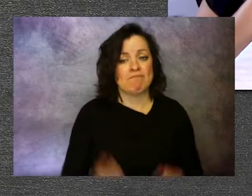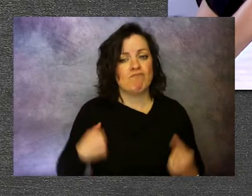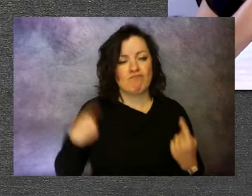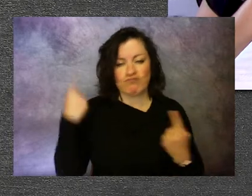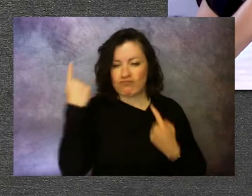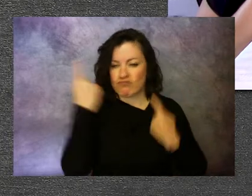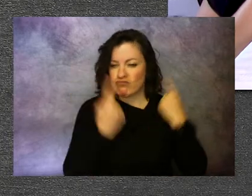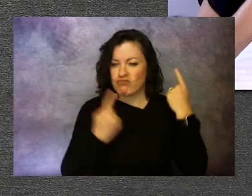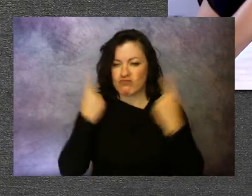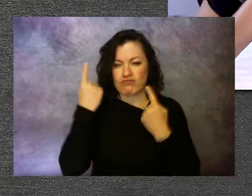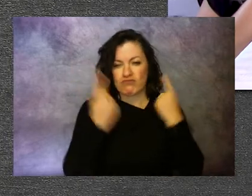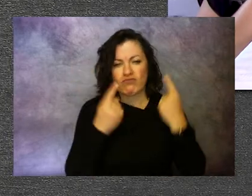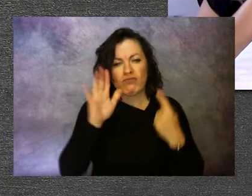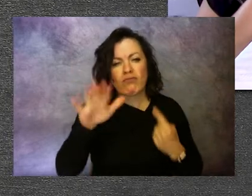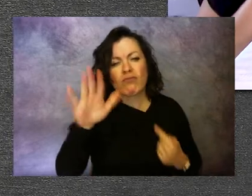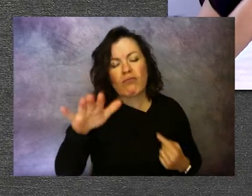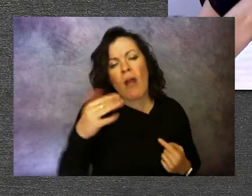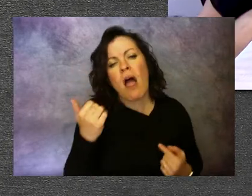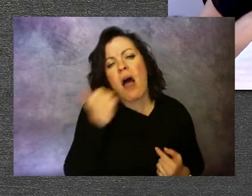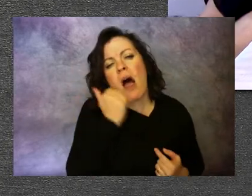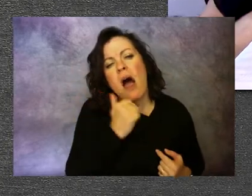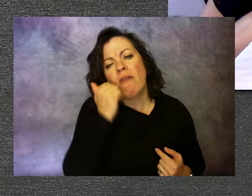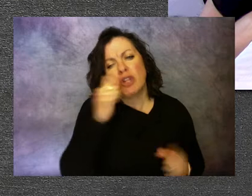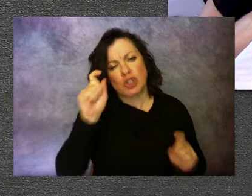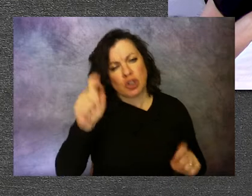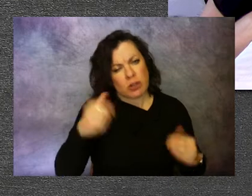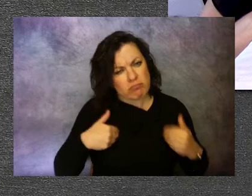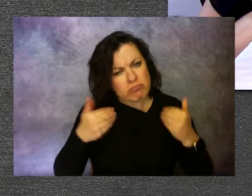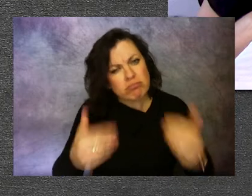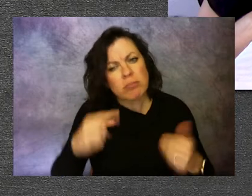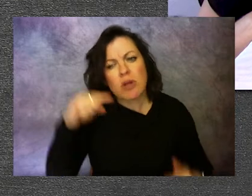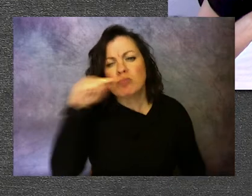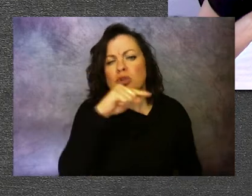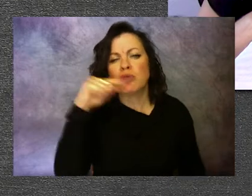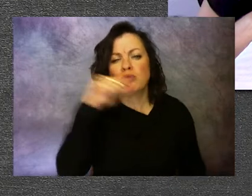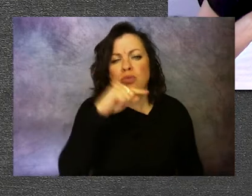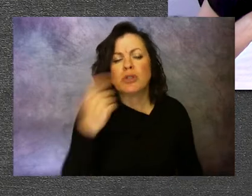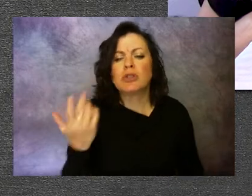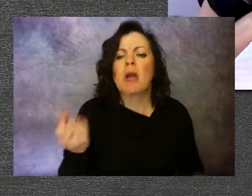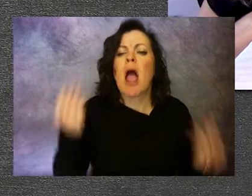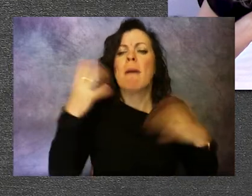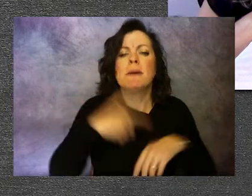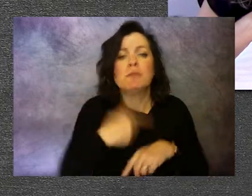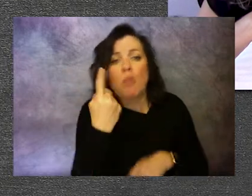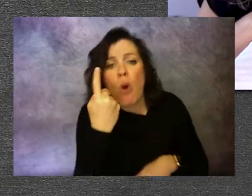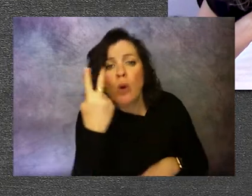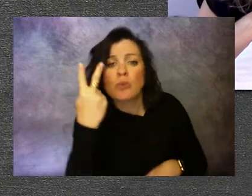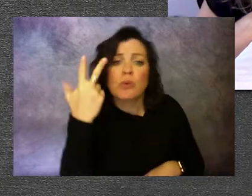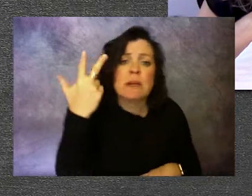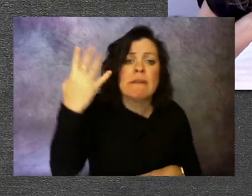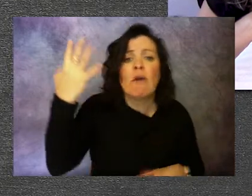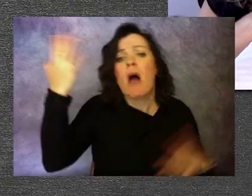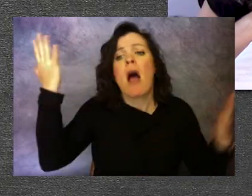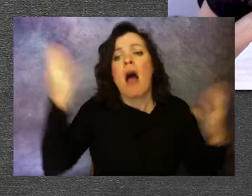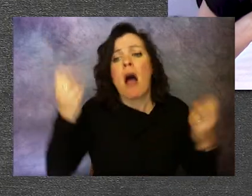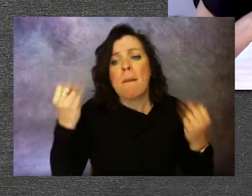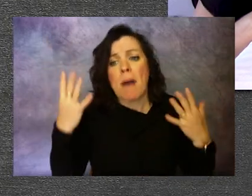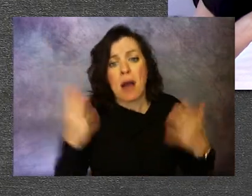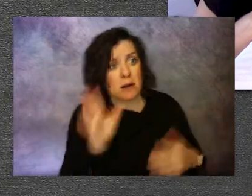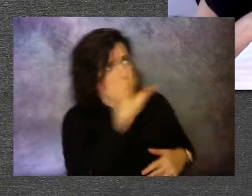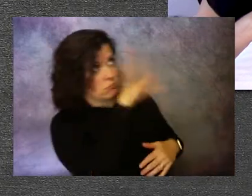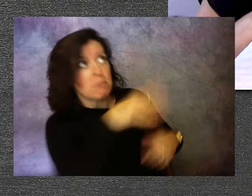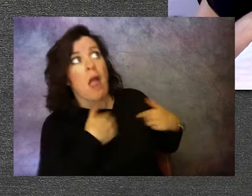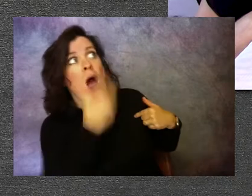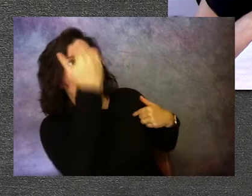a day do you think that you should brush your teeth? Oh, I know you gotta brush your teeth in the morning.